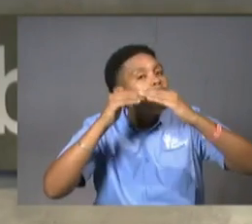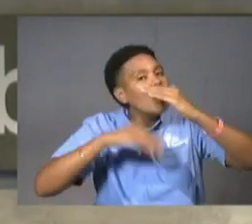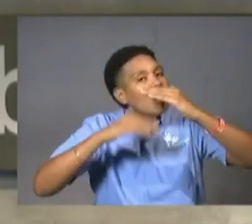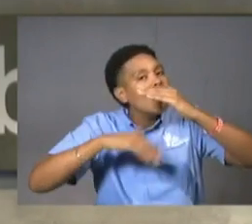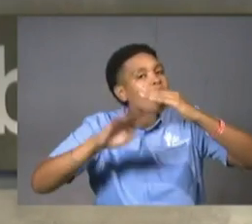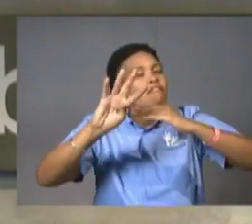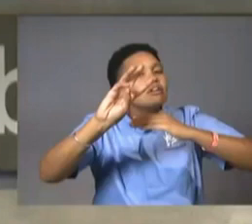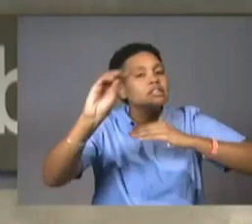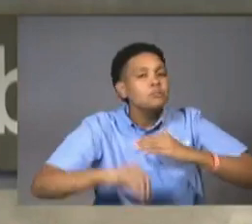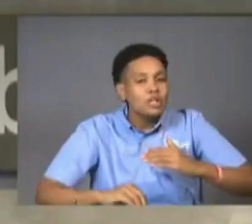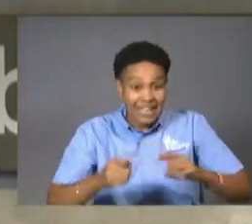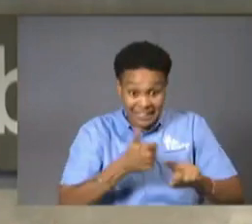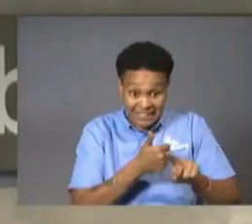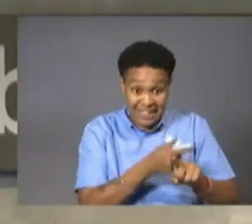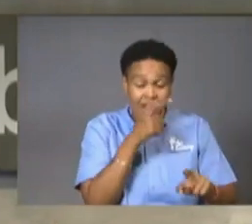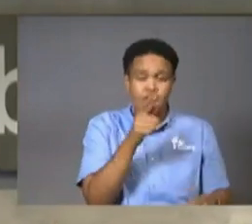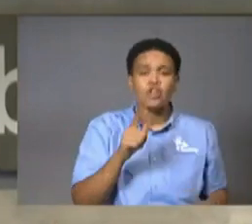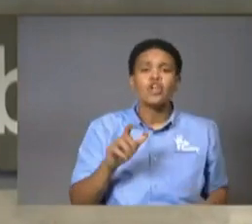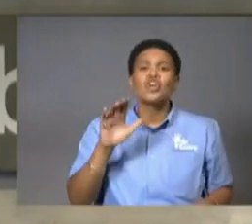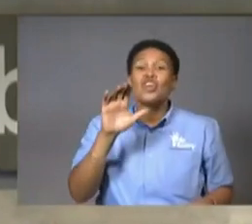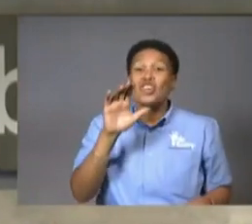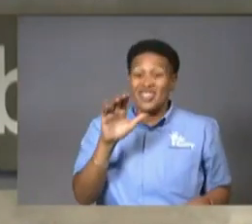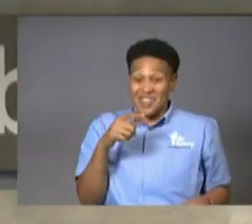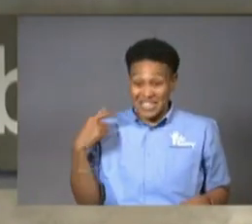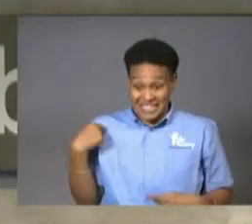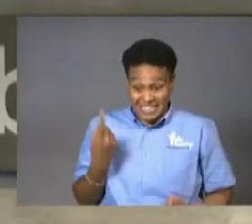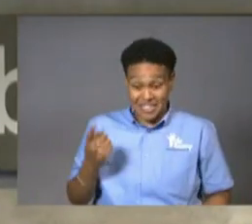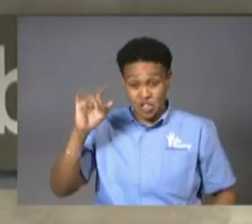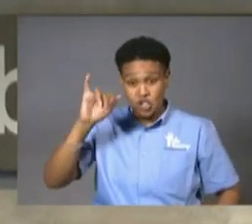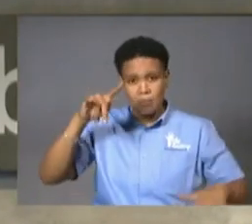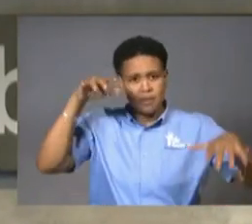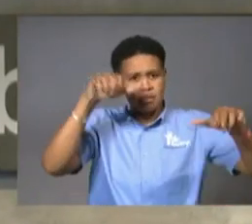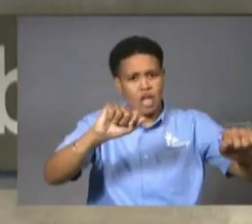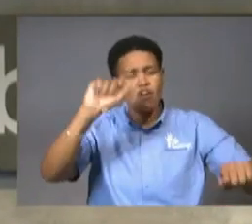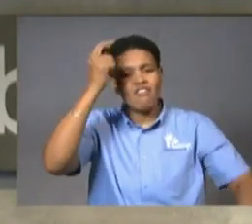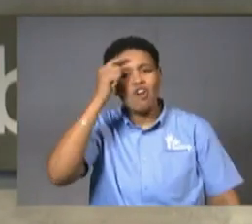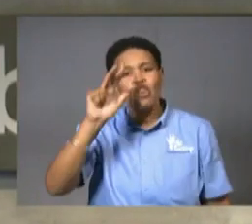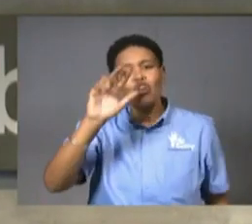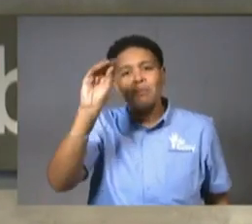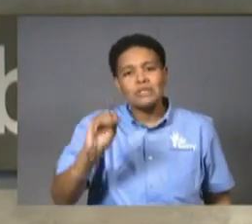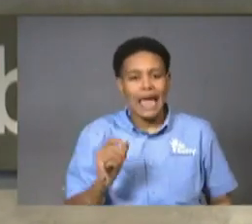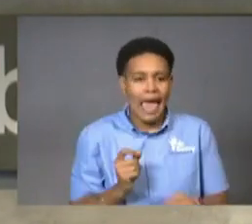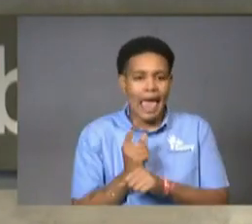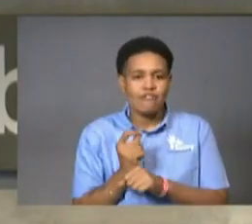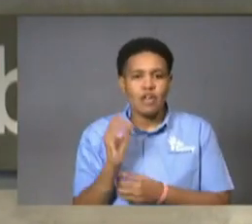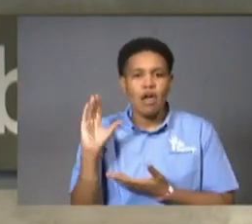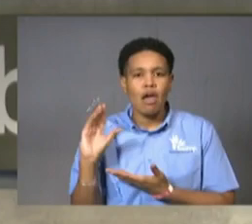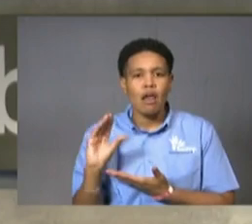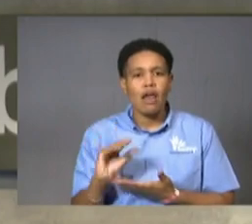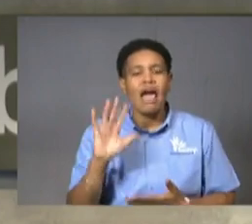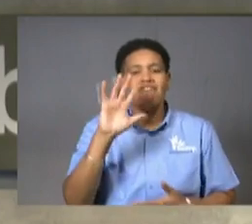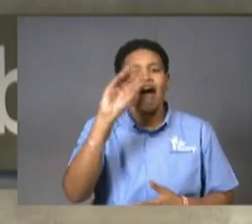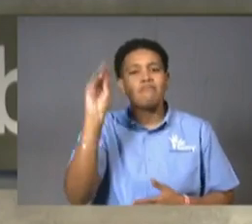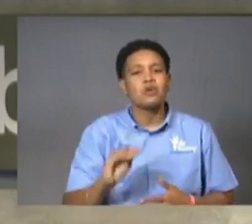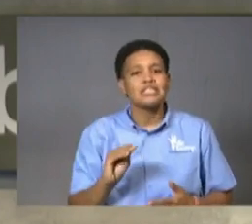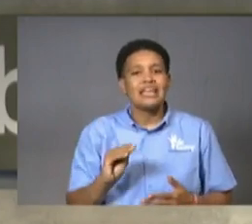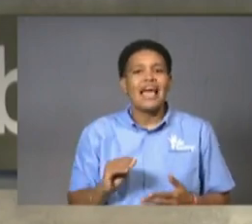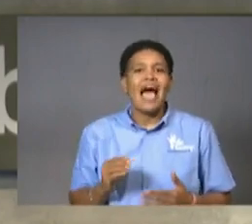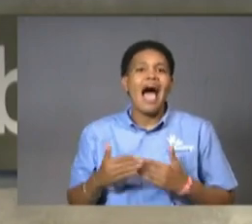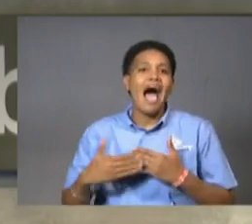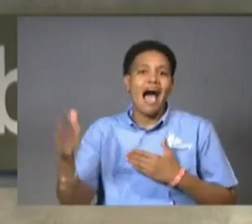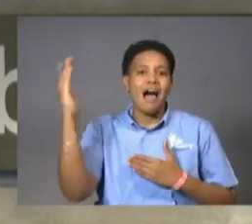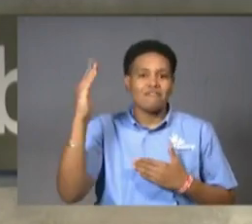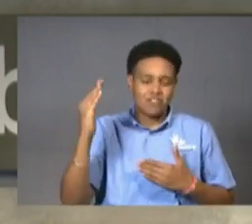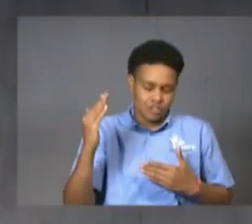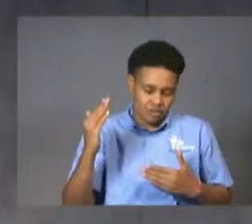has depreciated by 3% per annum since we entered office to the pre-COVID era, and 5% per annum. Thank you, Dr. Clark.